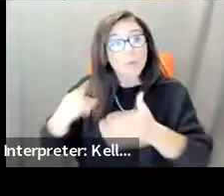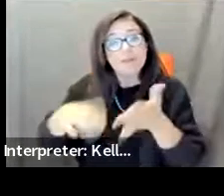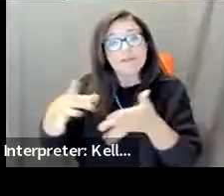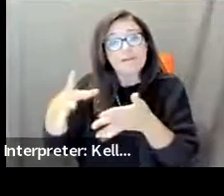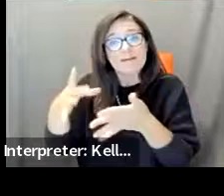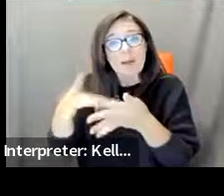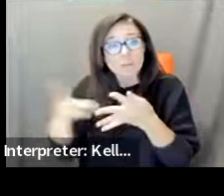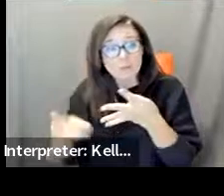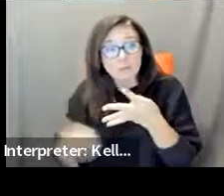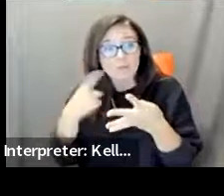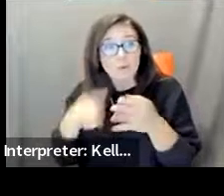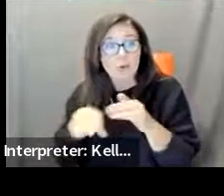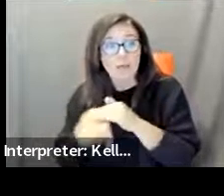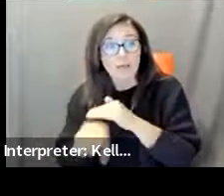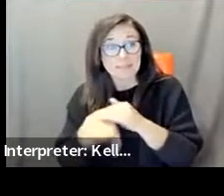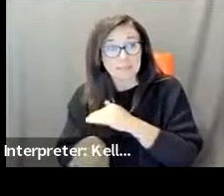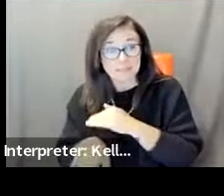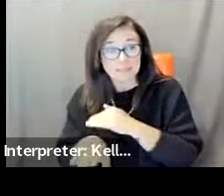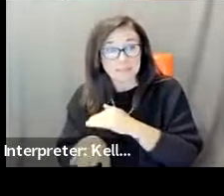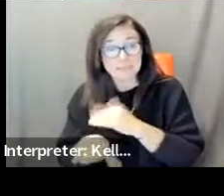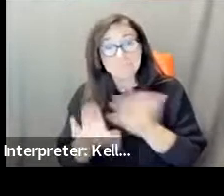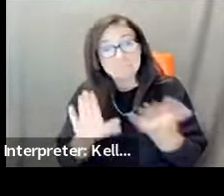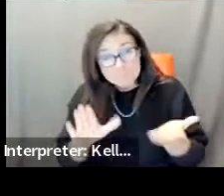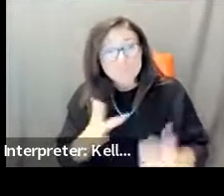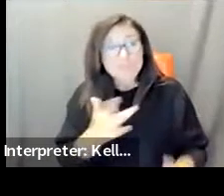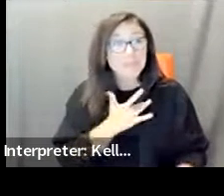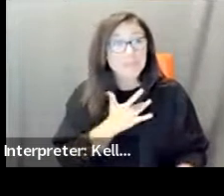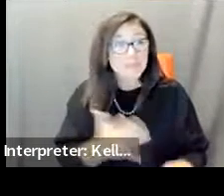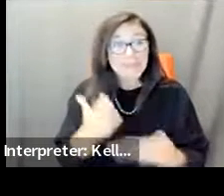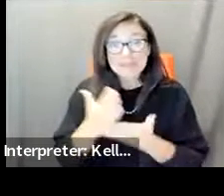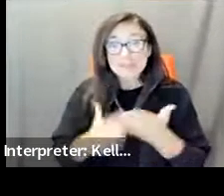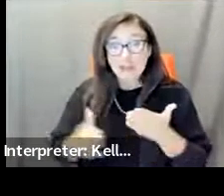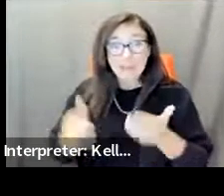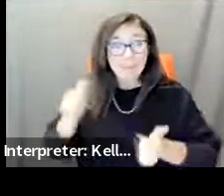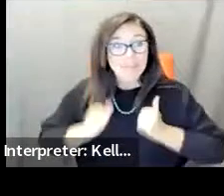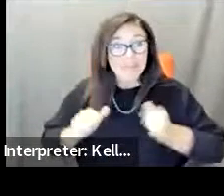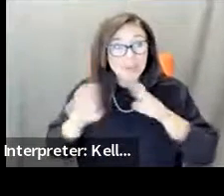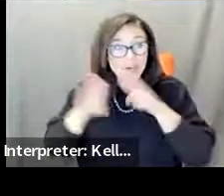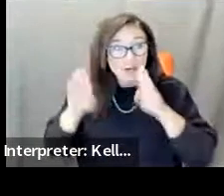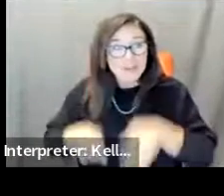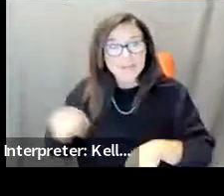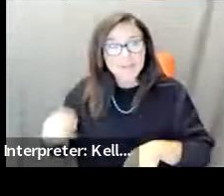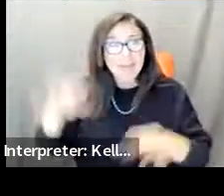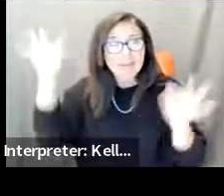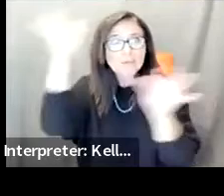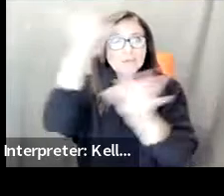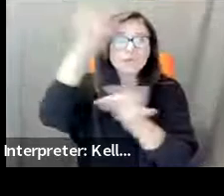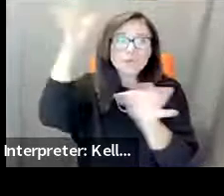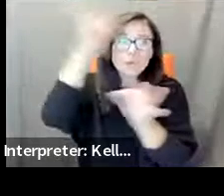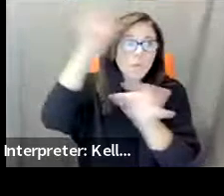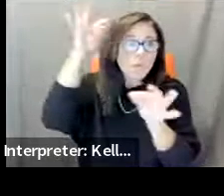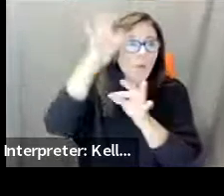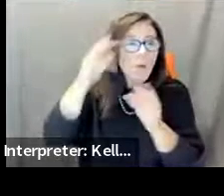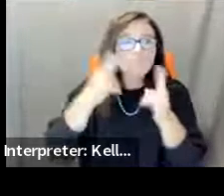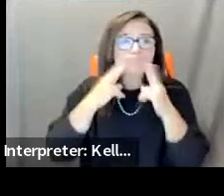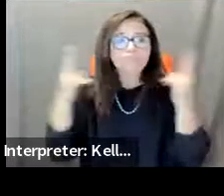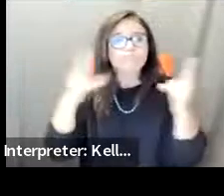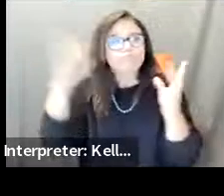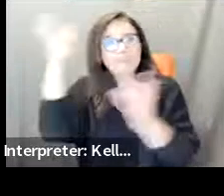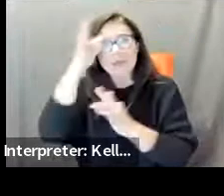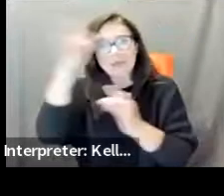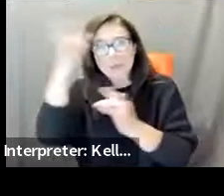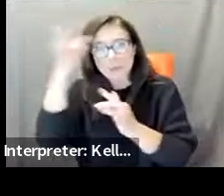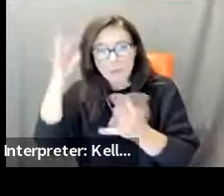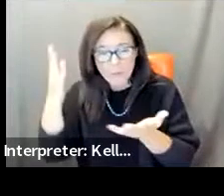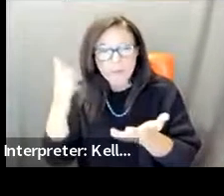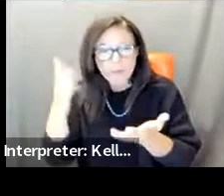some education also for some of these patrons. So for example, I see in the chat box right now that someone